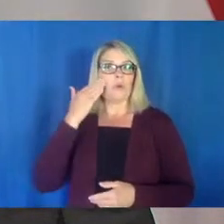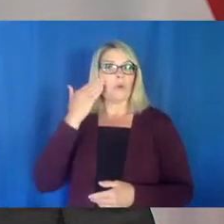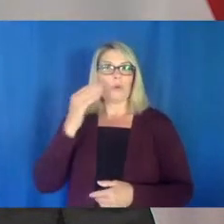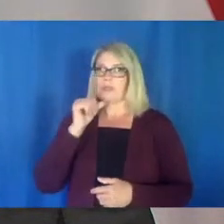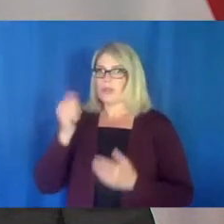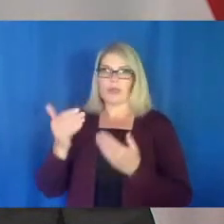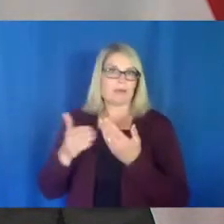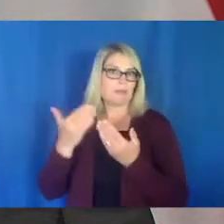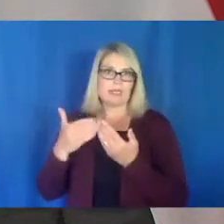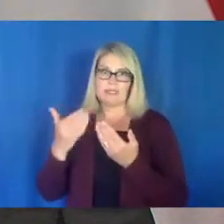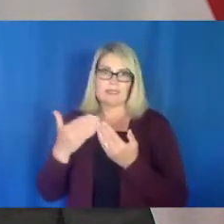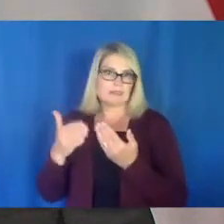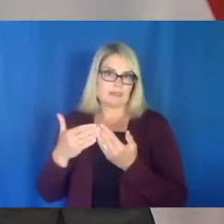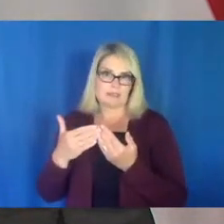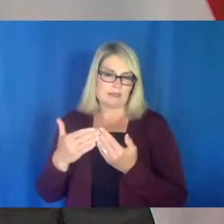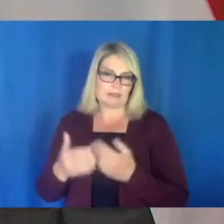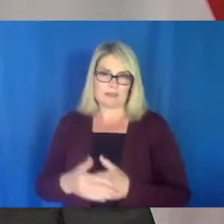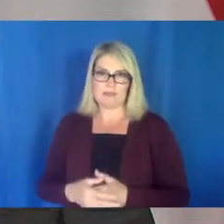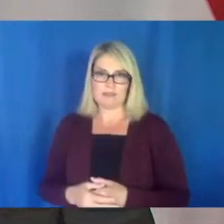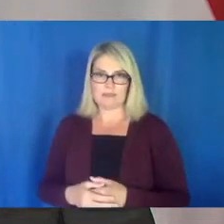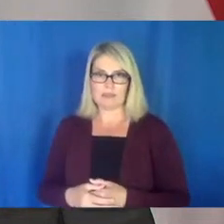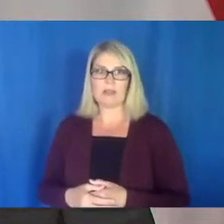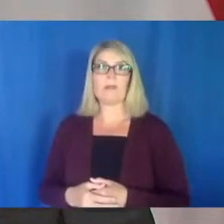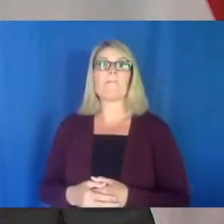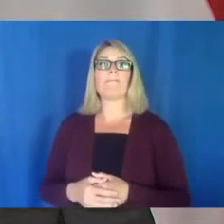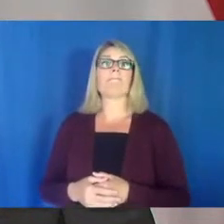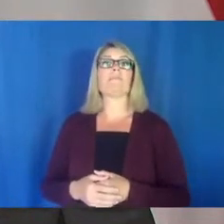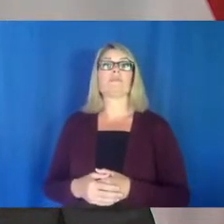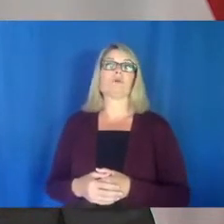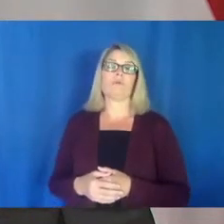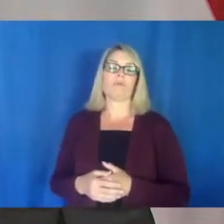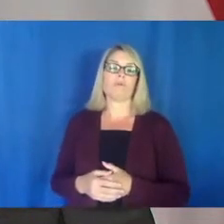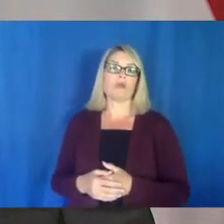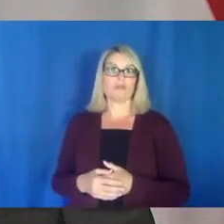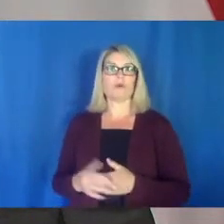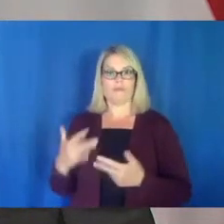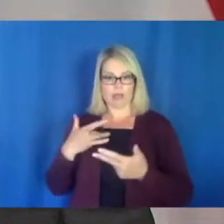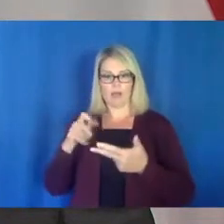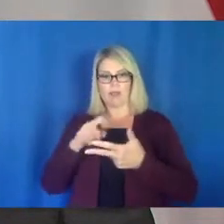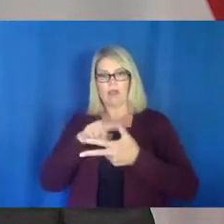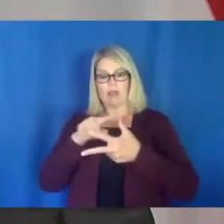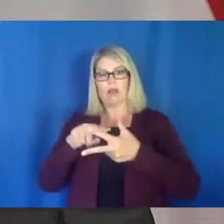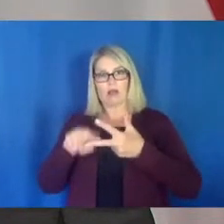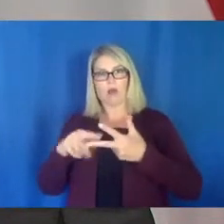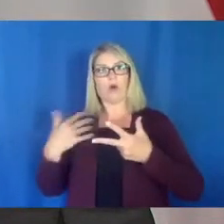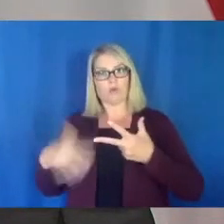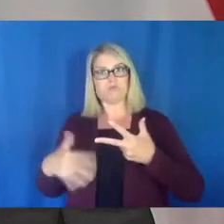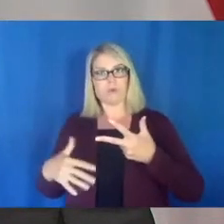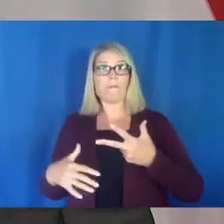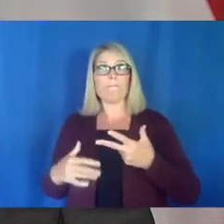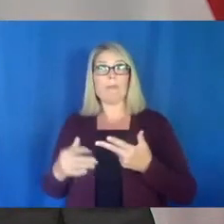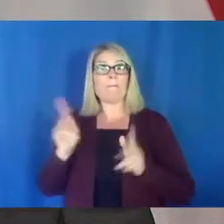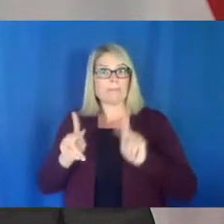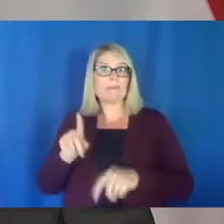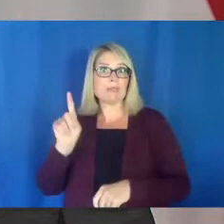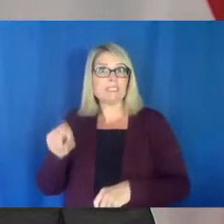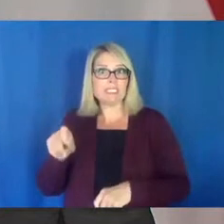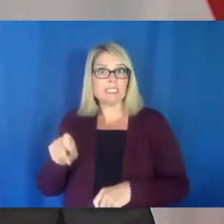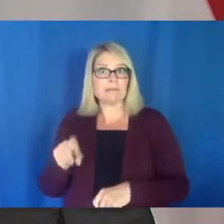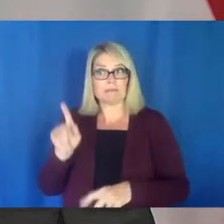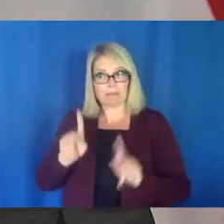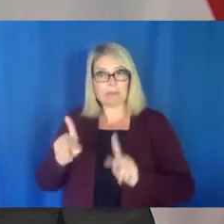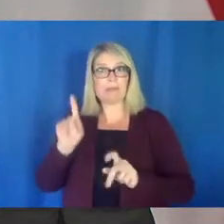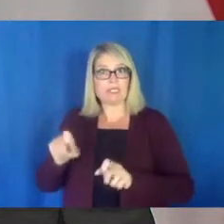as we, as people had been pointing out. But I think islanders, need that level of caution. I think our